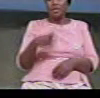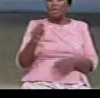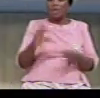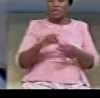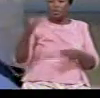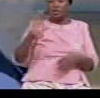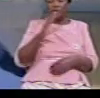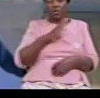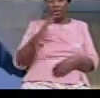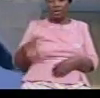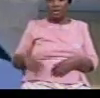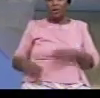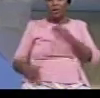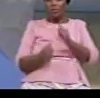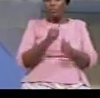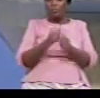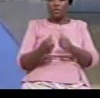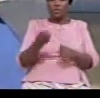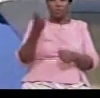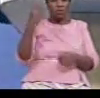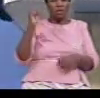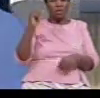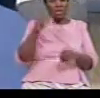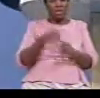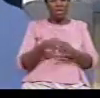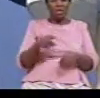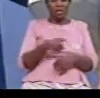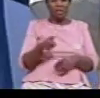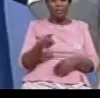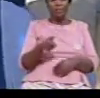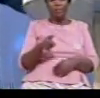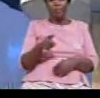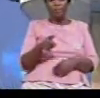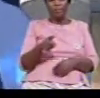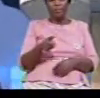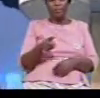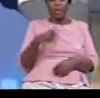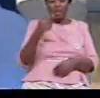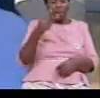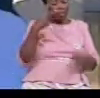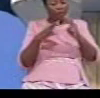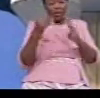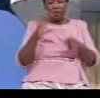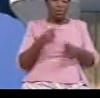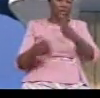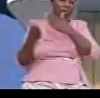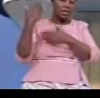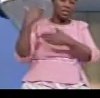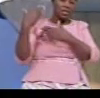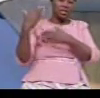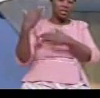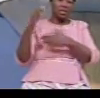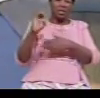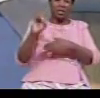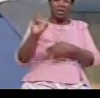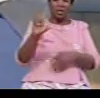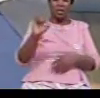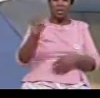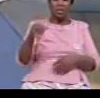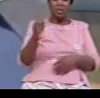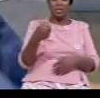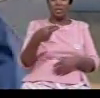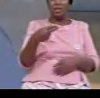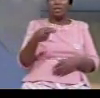Christ, which was in them. The prophets of the past, Elijah,